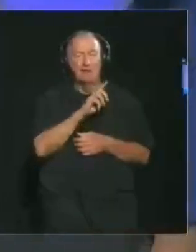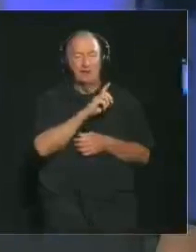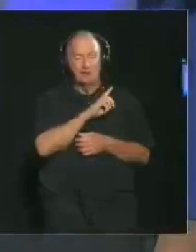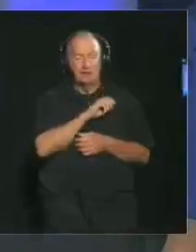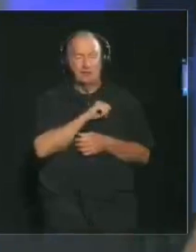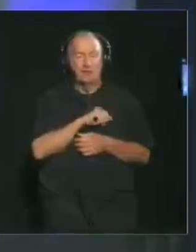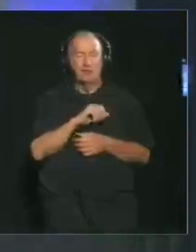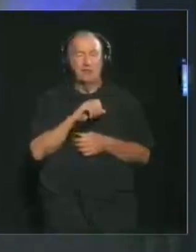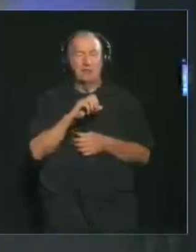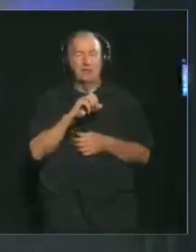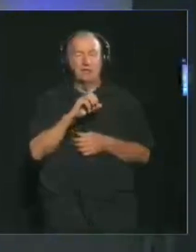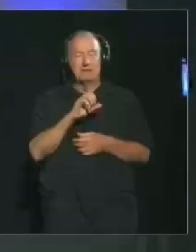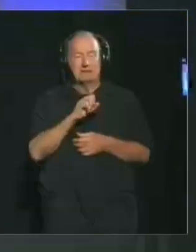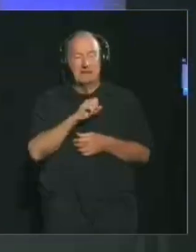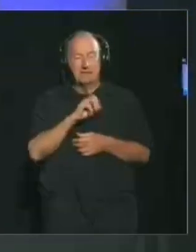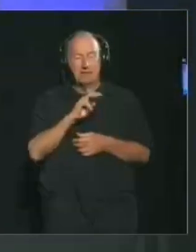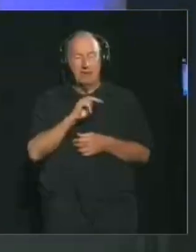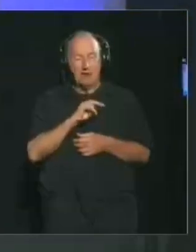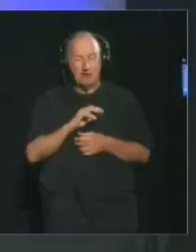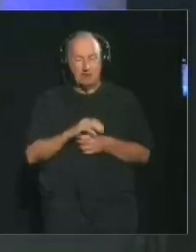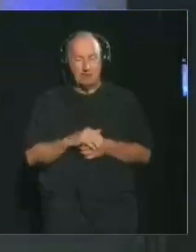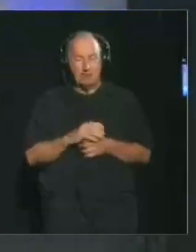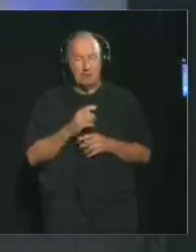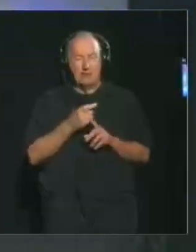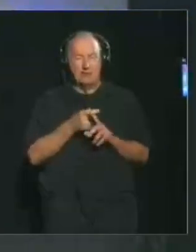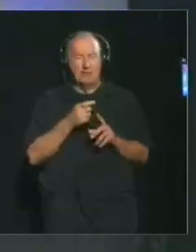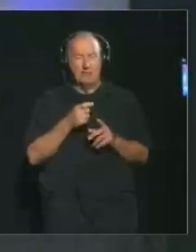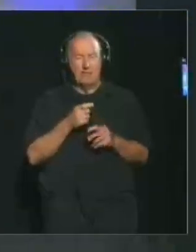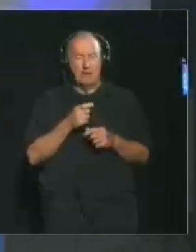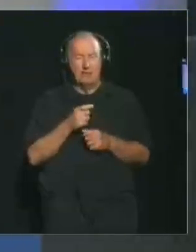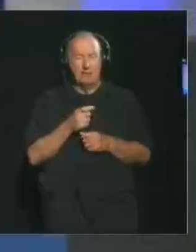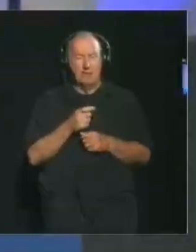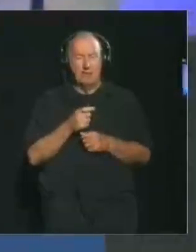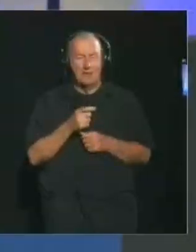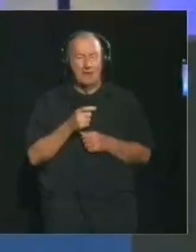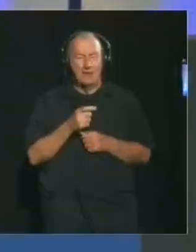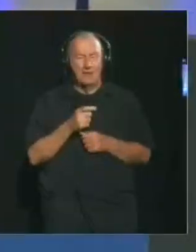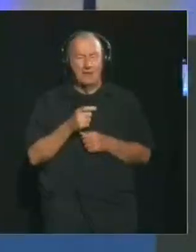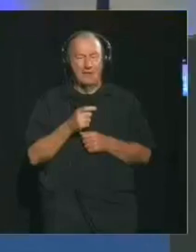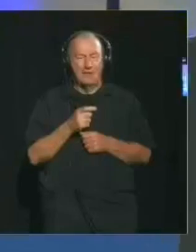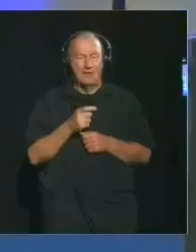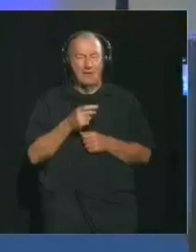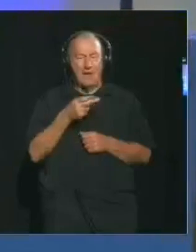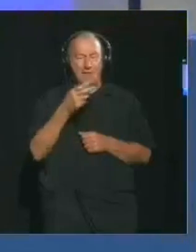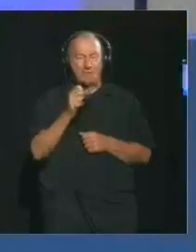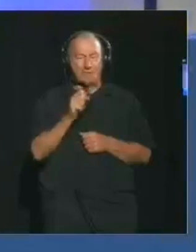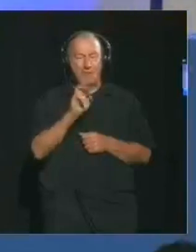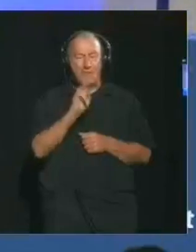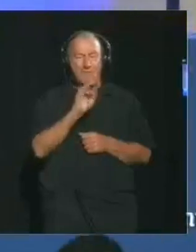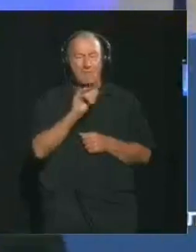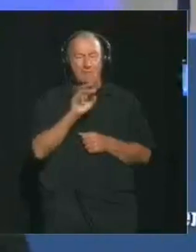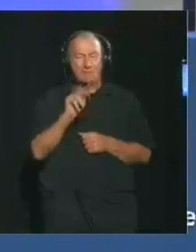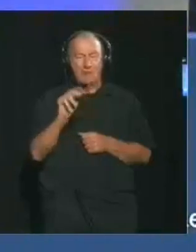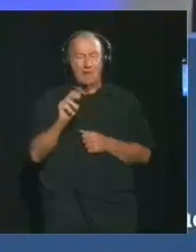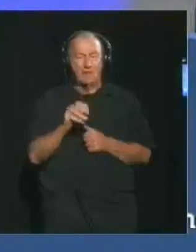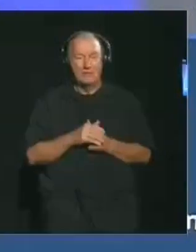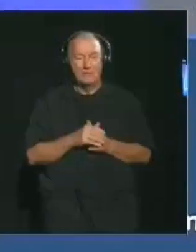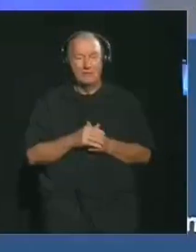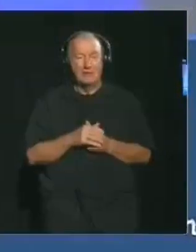and Sanyu Mawasa from White Bear Lake Area High School in Minnesota,